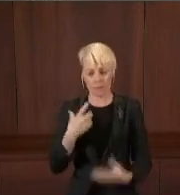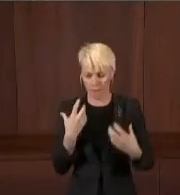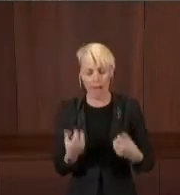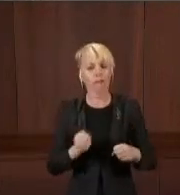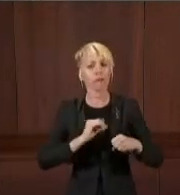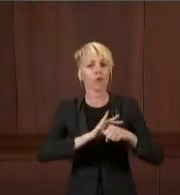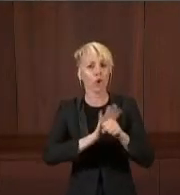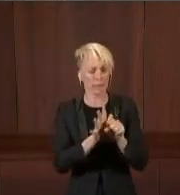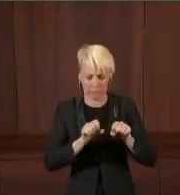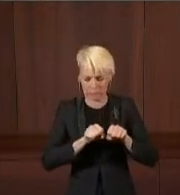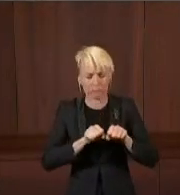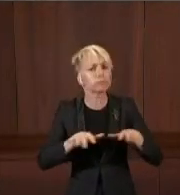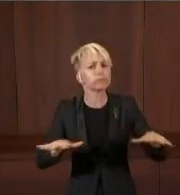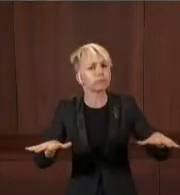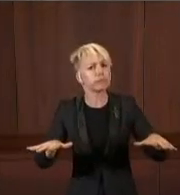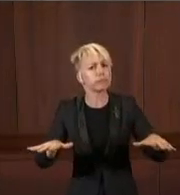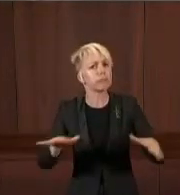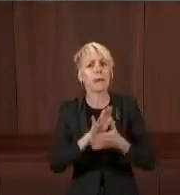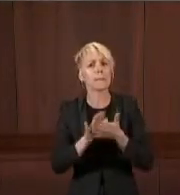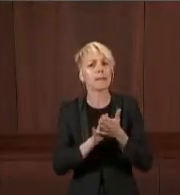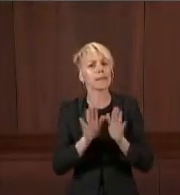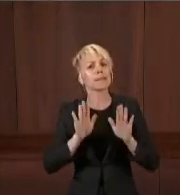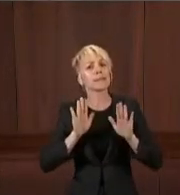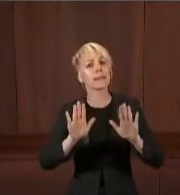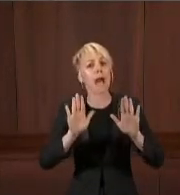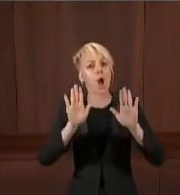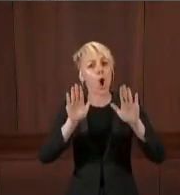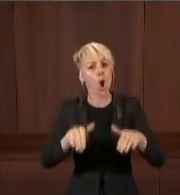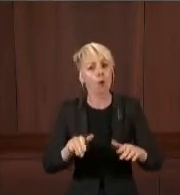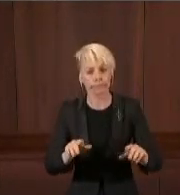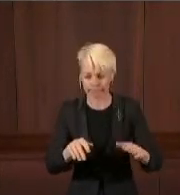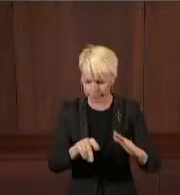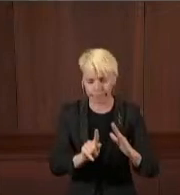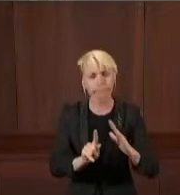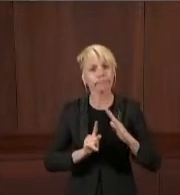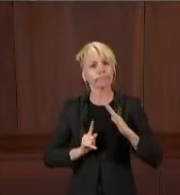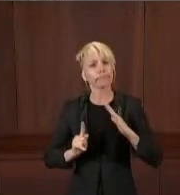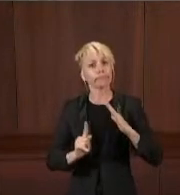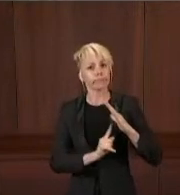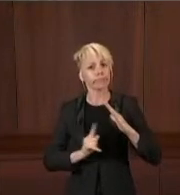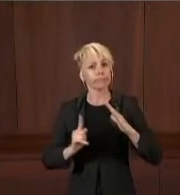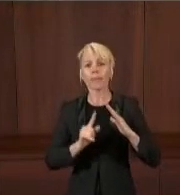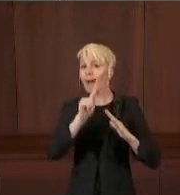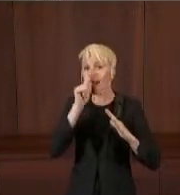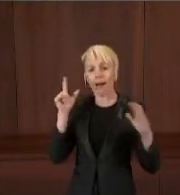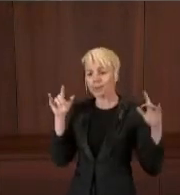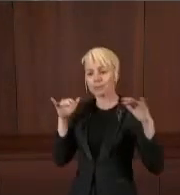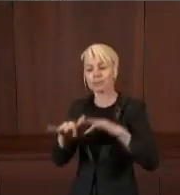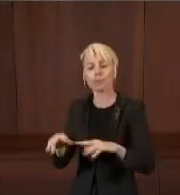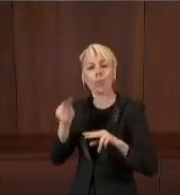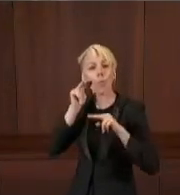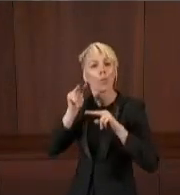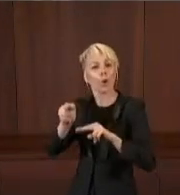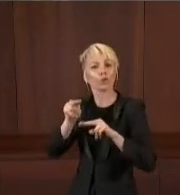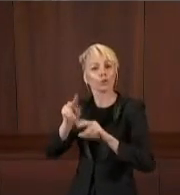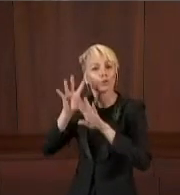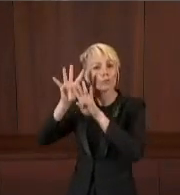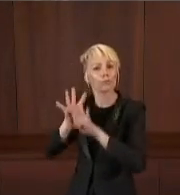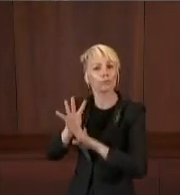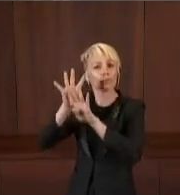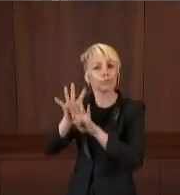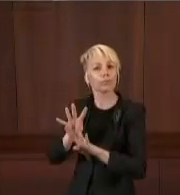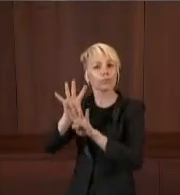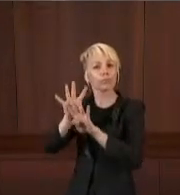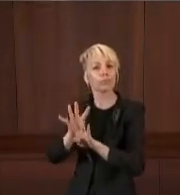of COVID-19 and the need to ensure the safety of the veteran community and general public, traditional Anzac Day